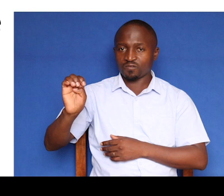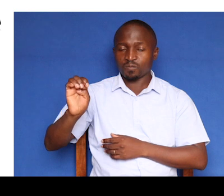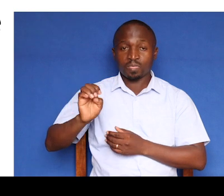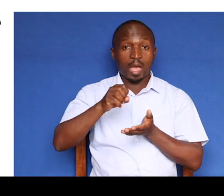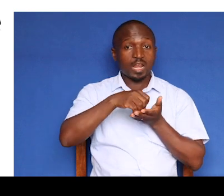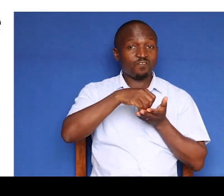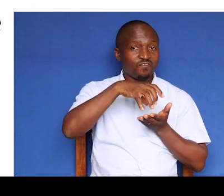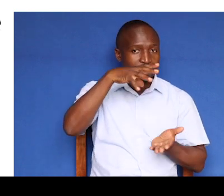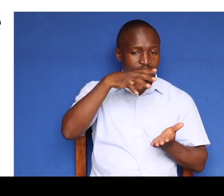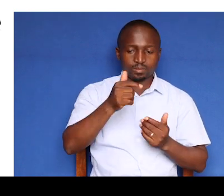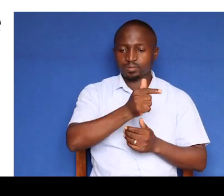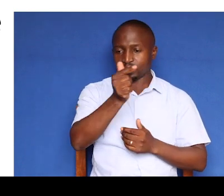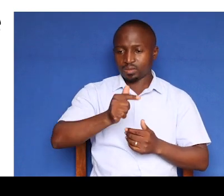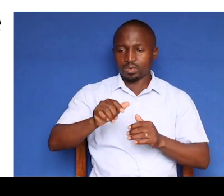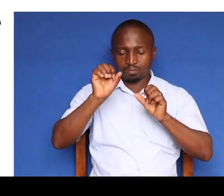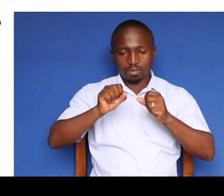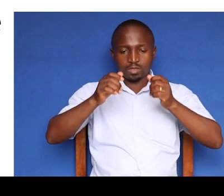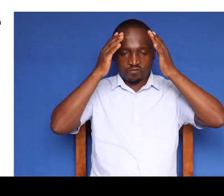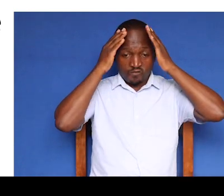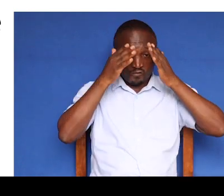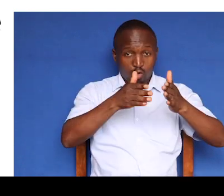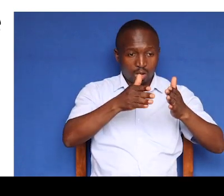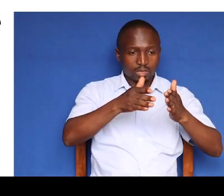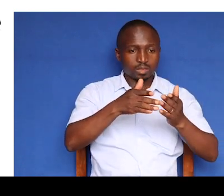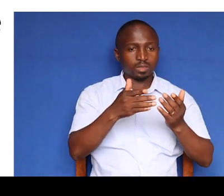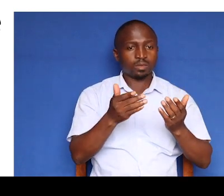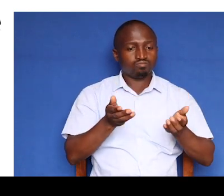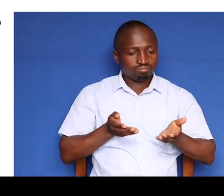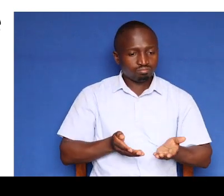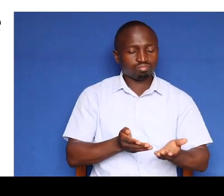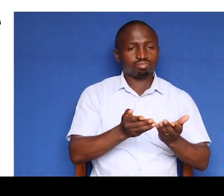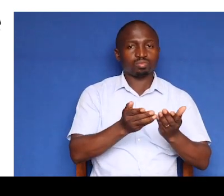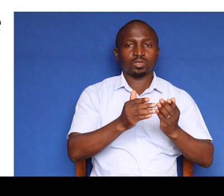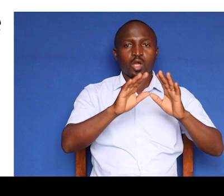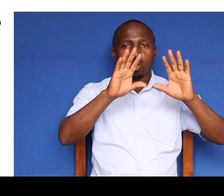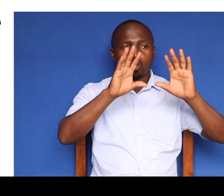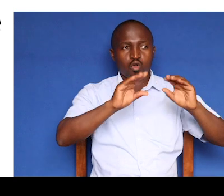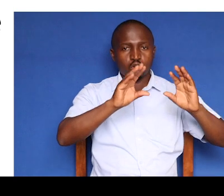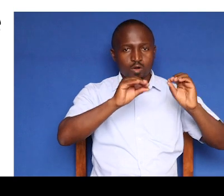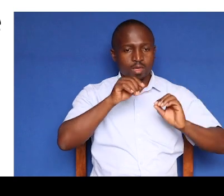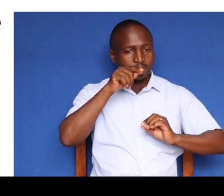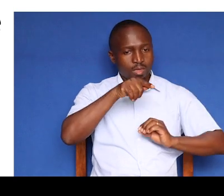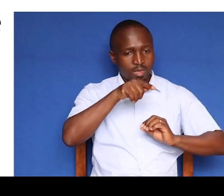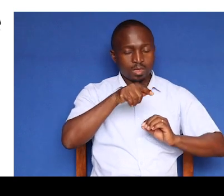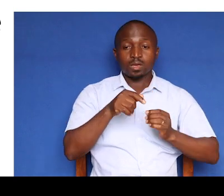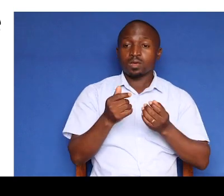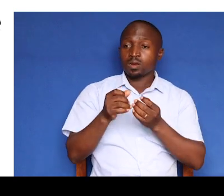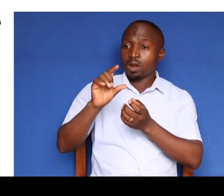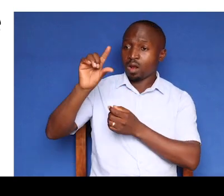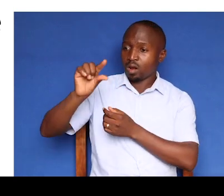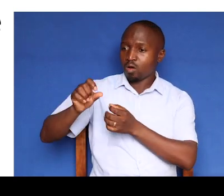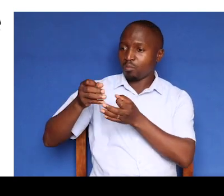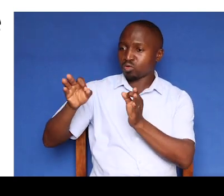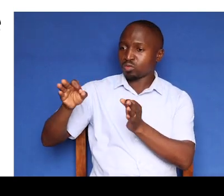Tanzania is to specialize in the production of cotton, which is low comparative low opportunity cost,